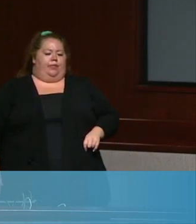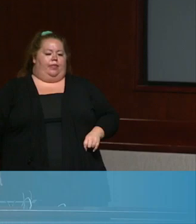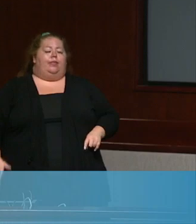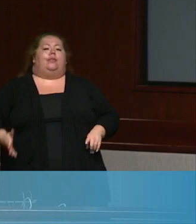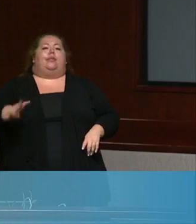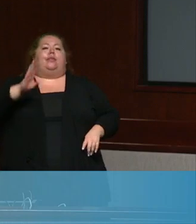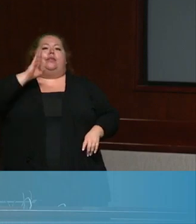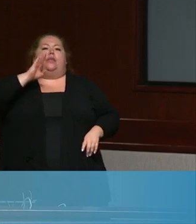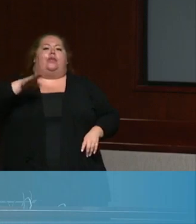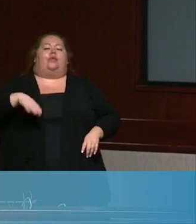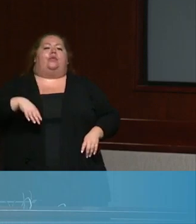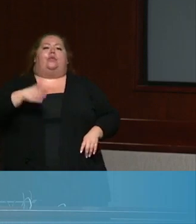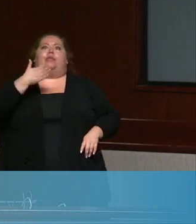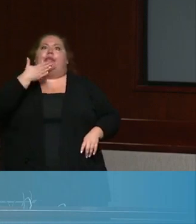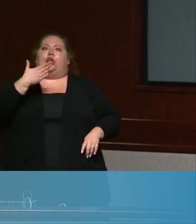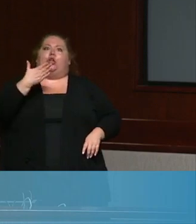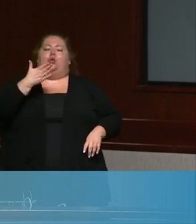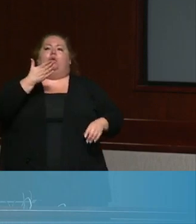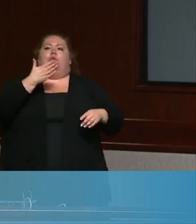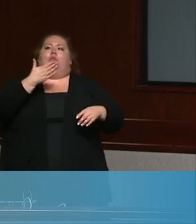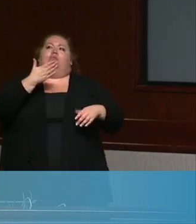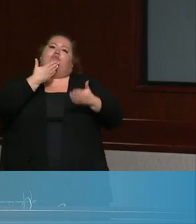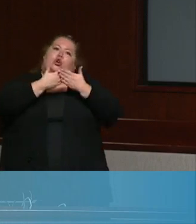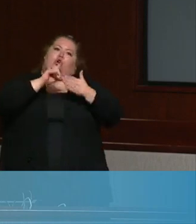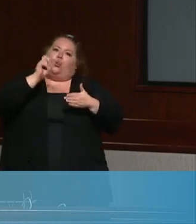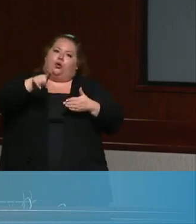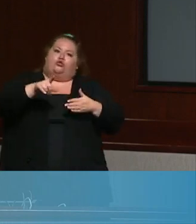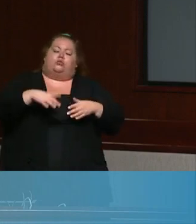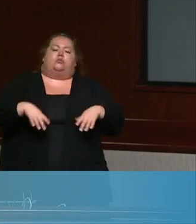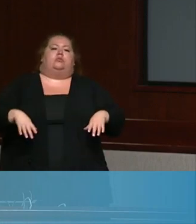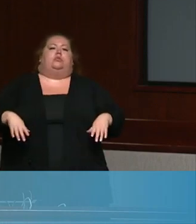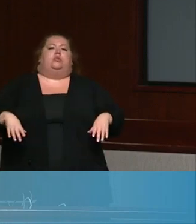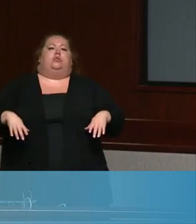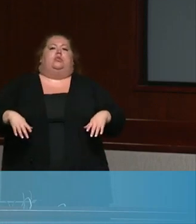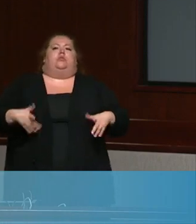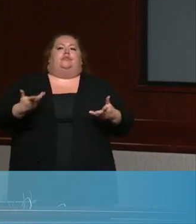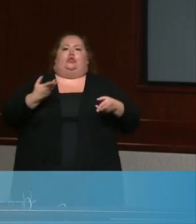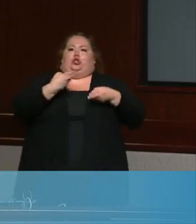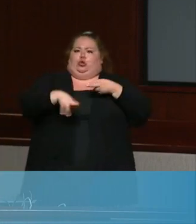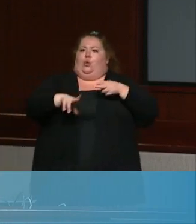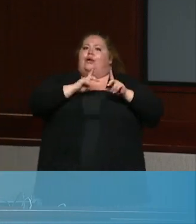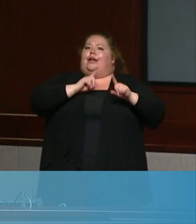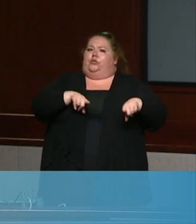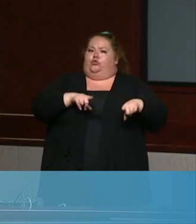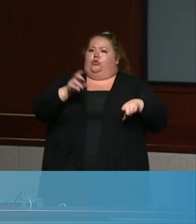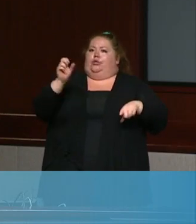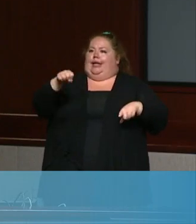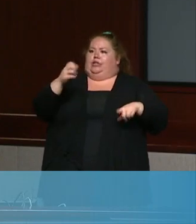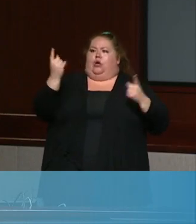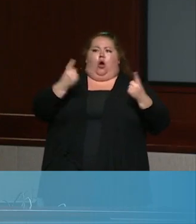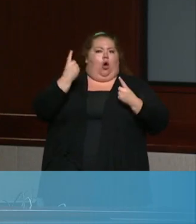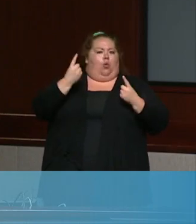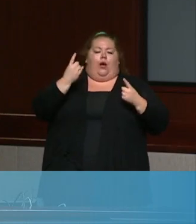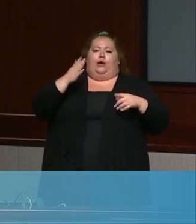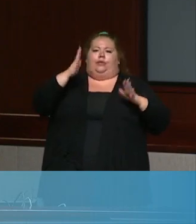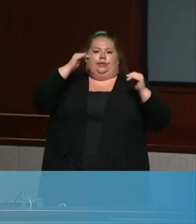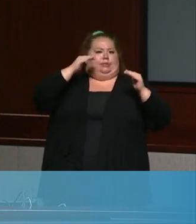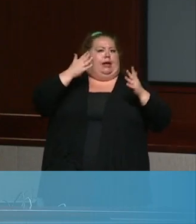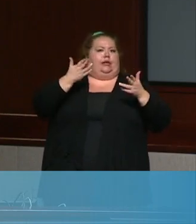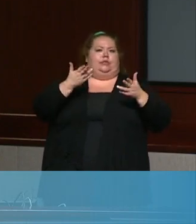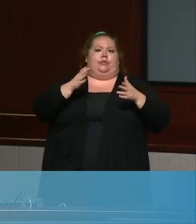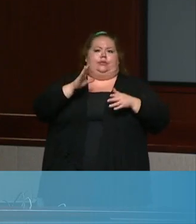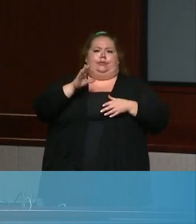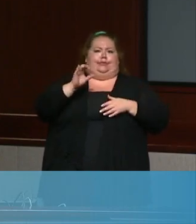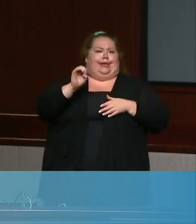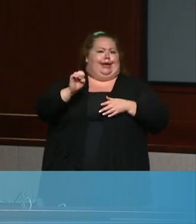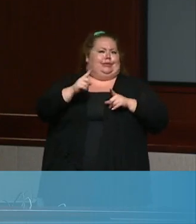Hi, Carrie. Thank you. It's a really good and important question. The short answer is that we always expected cases to rise. You